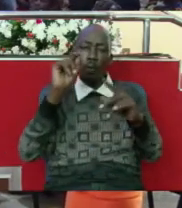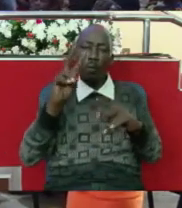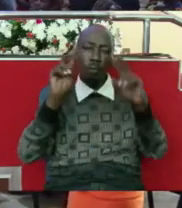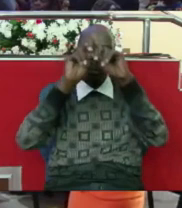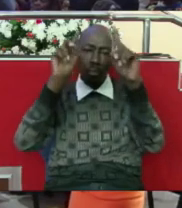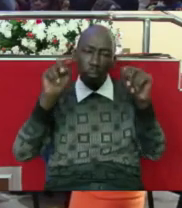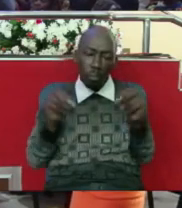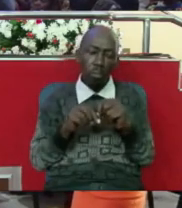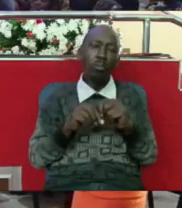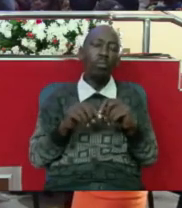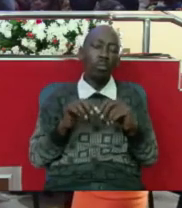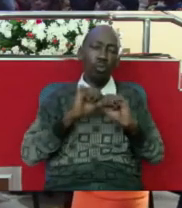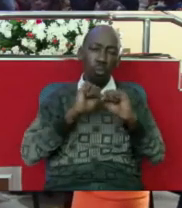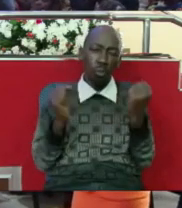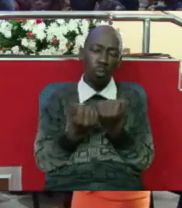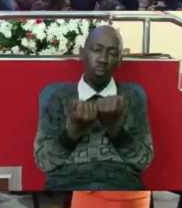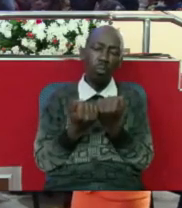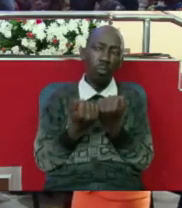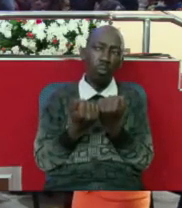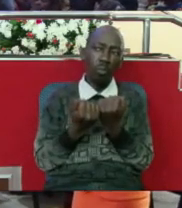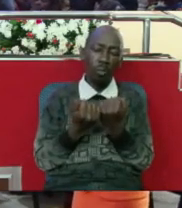social media,